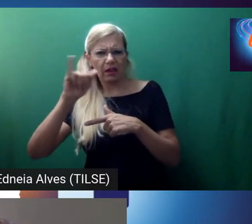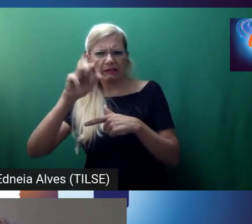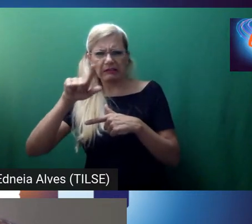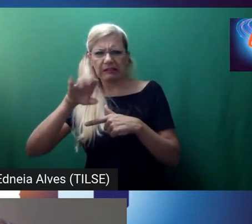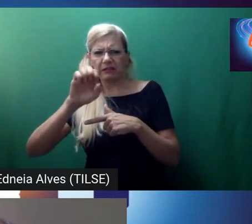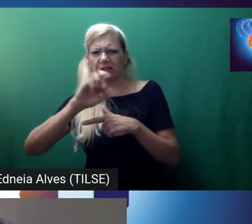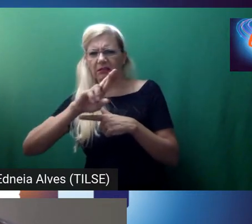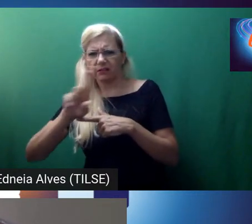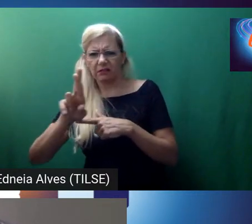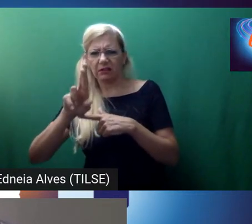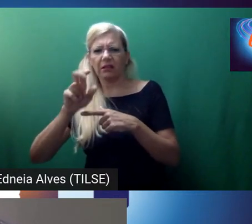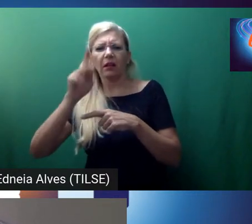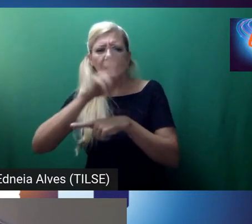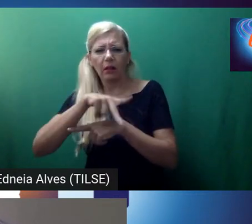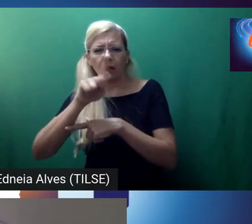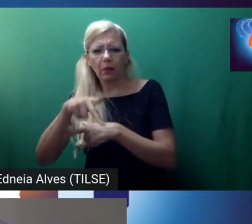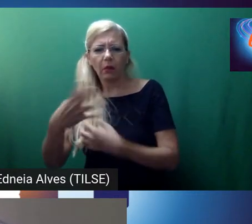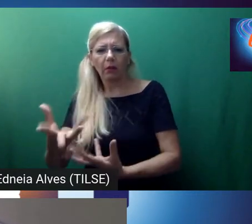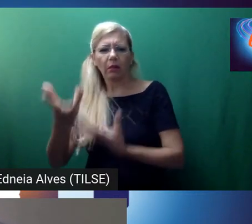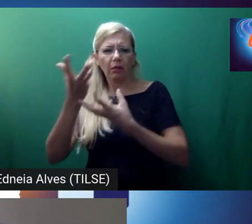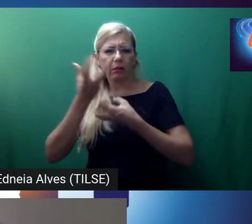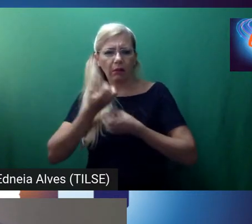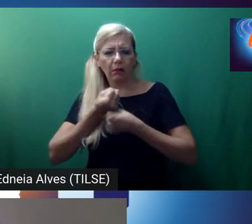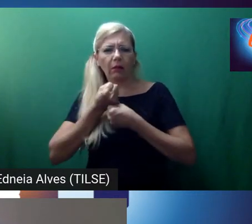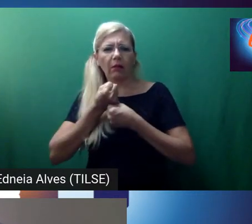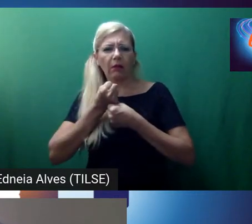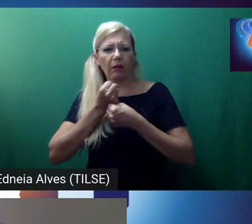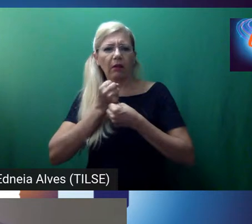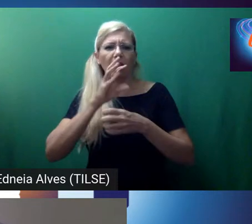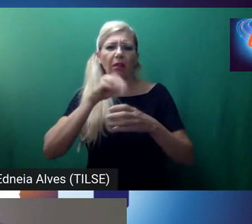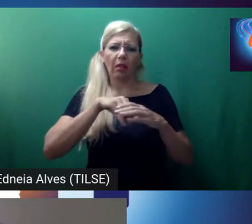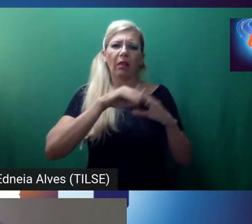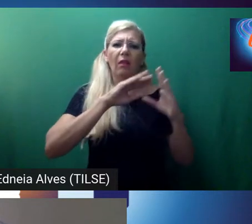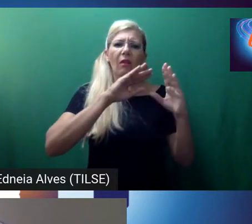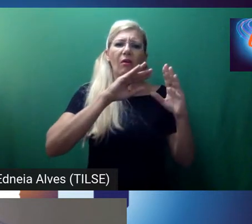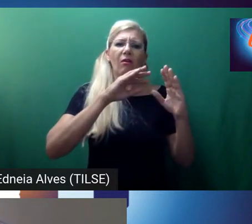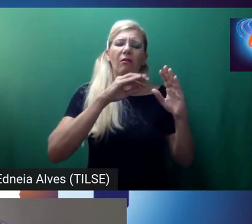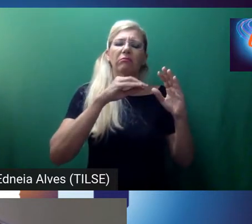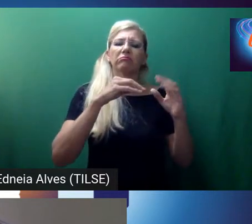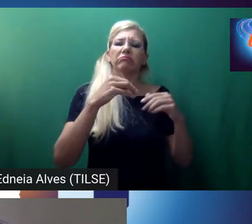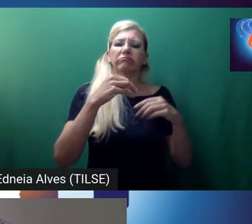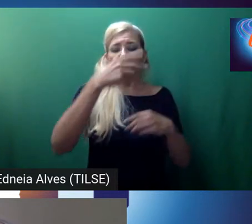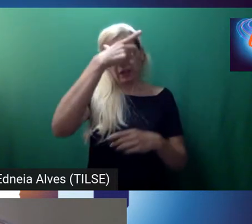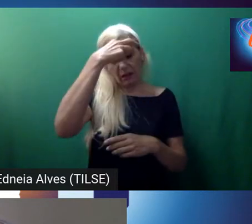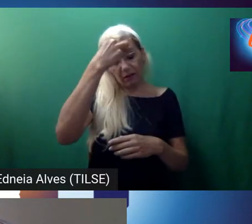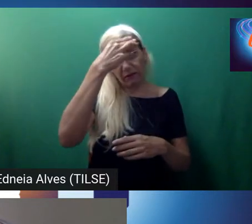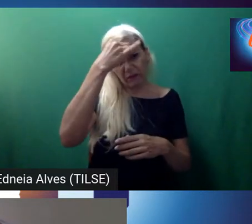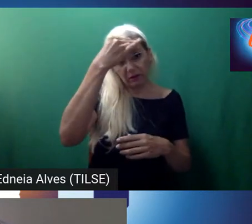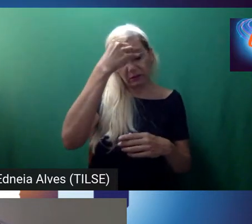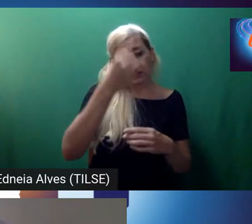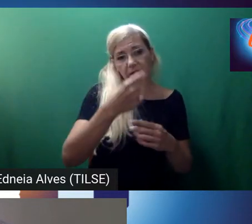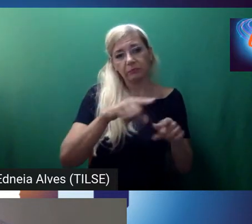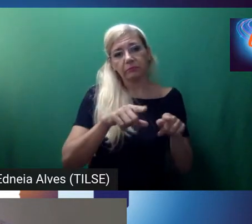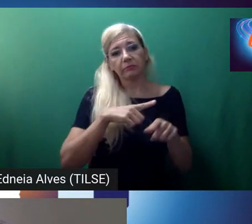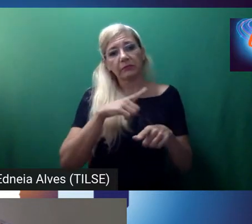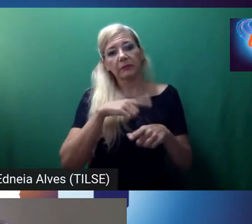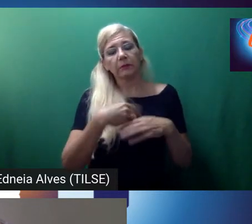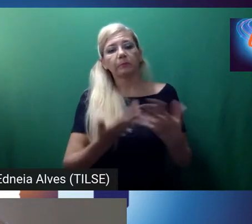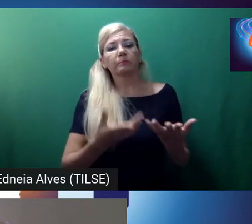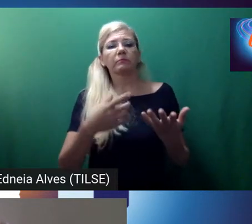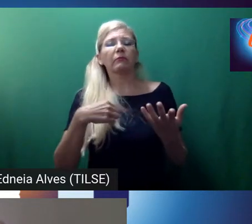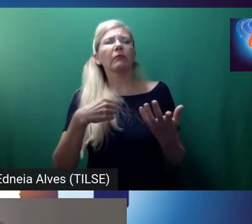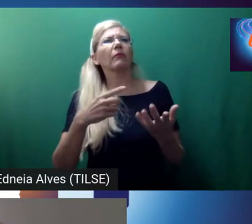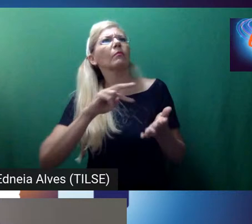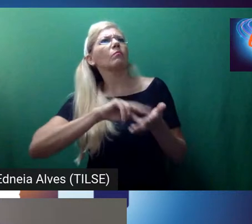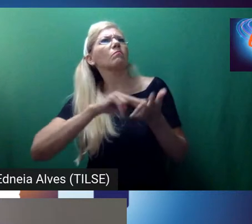our teachers have received in college. Yes, absolutely. So what does decolonizing mean, right?